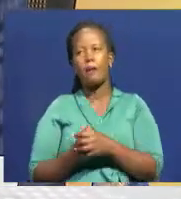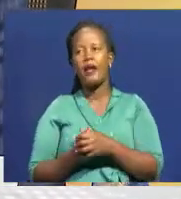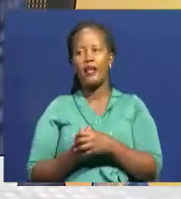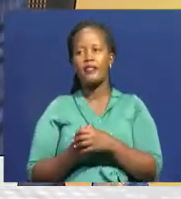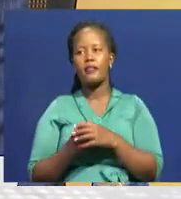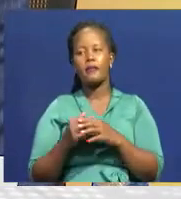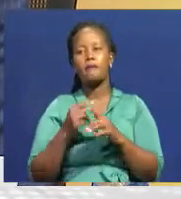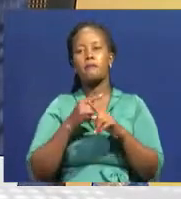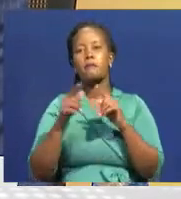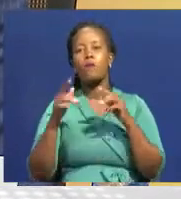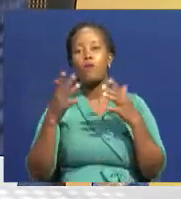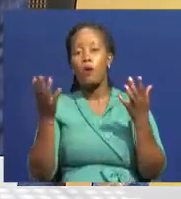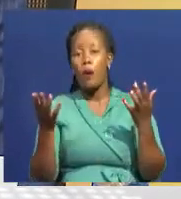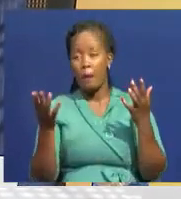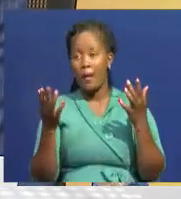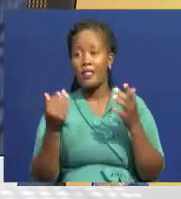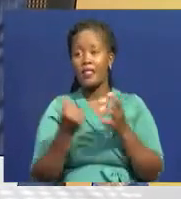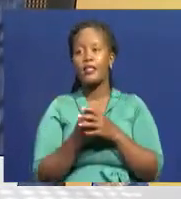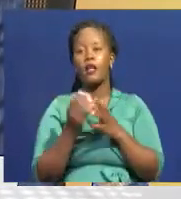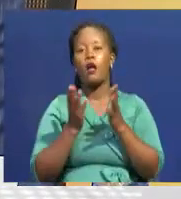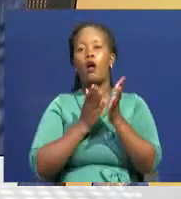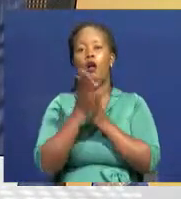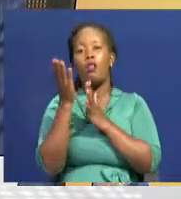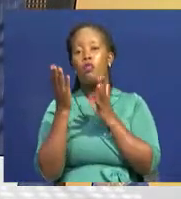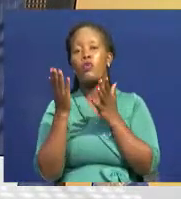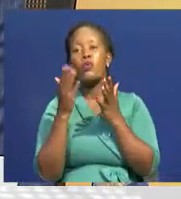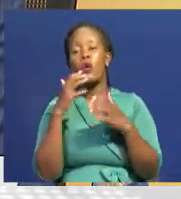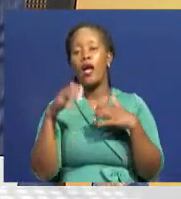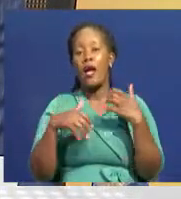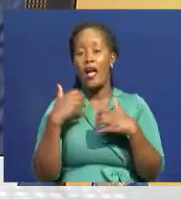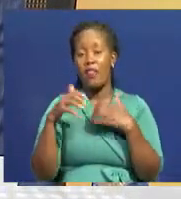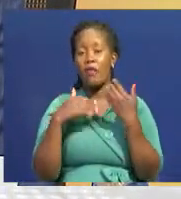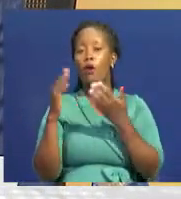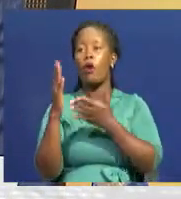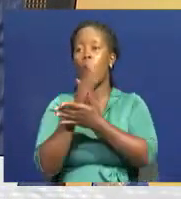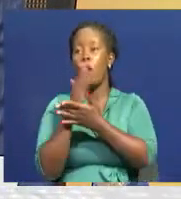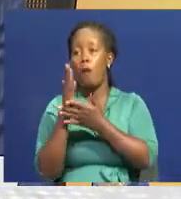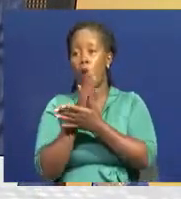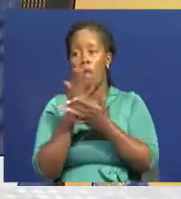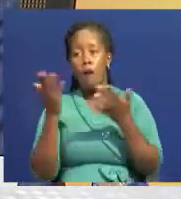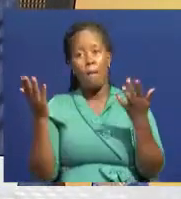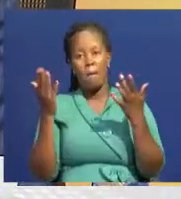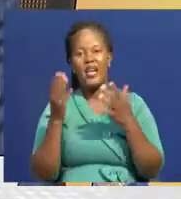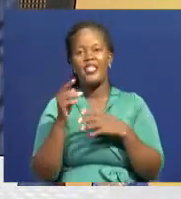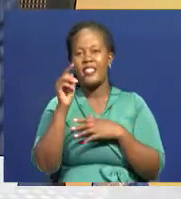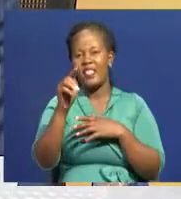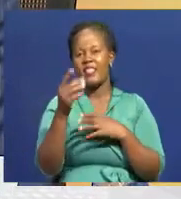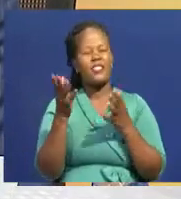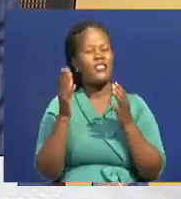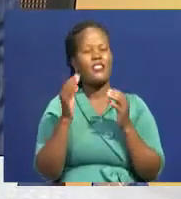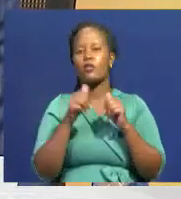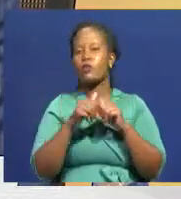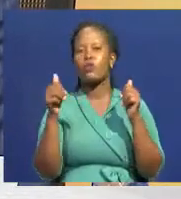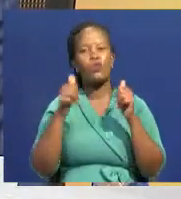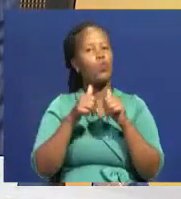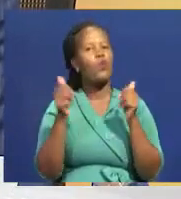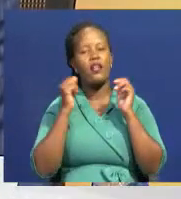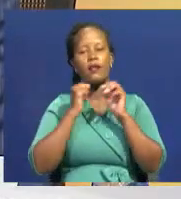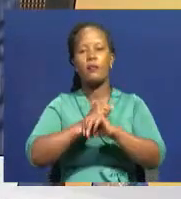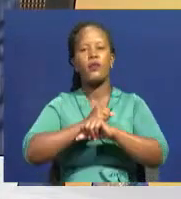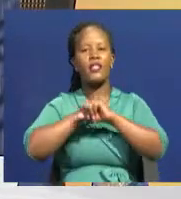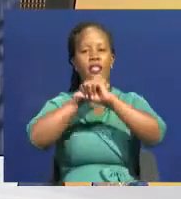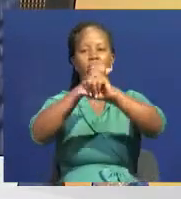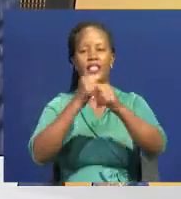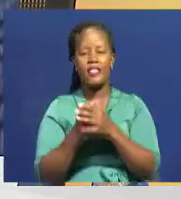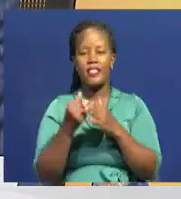have the data. But I think in terms of the ethical part of it, because I think that's where you are leading to, that is covered. And remember the